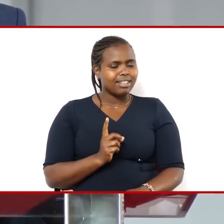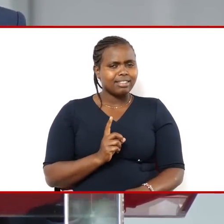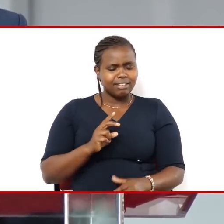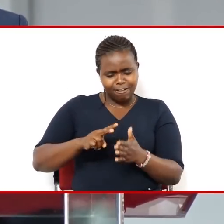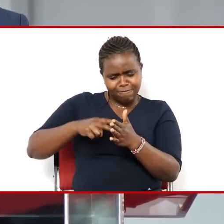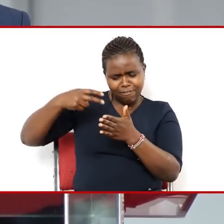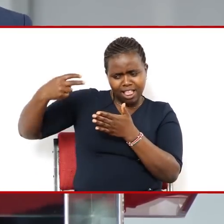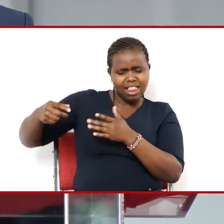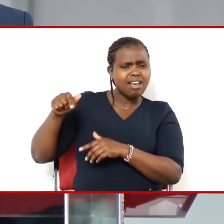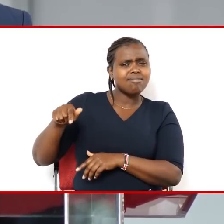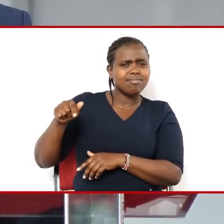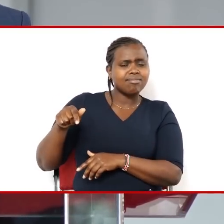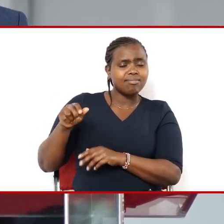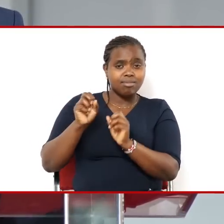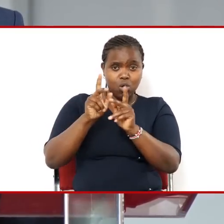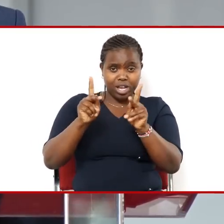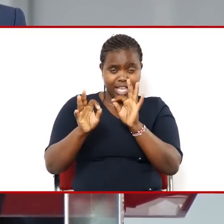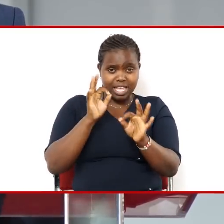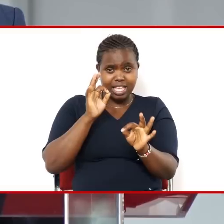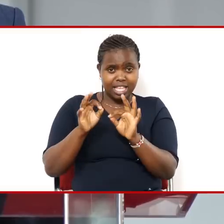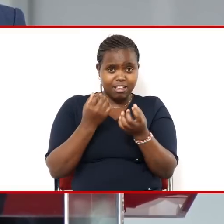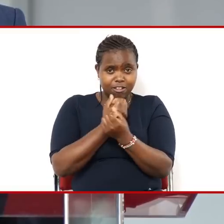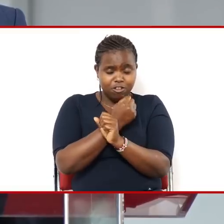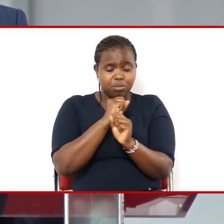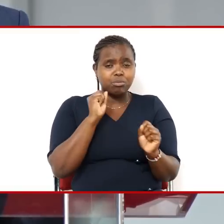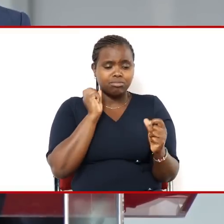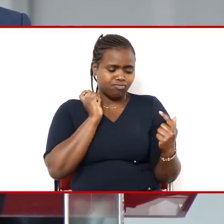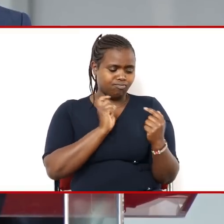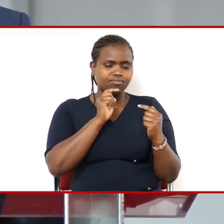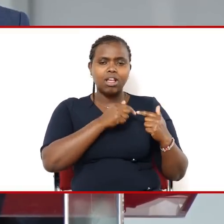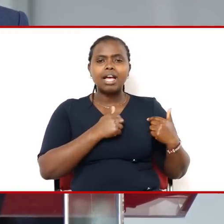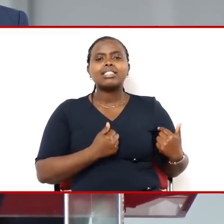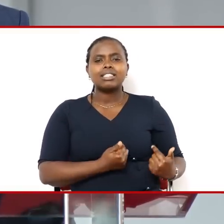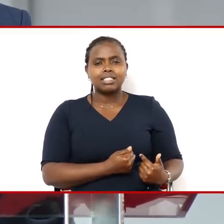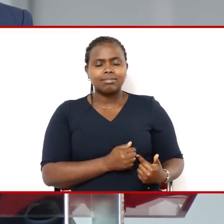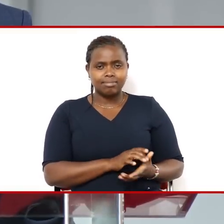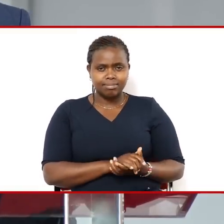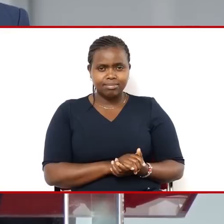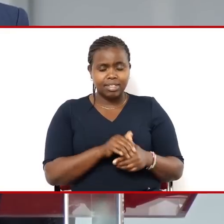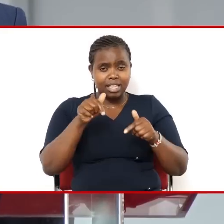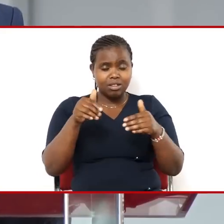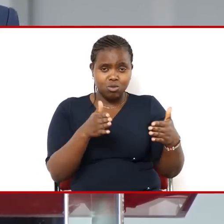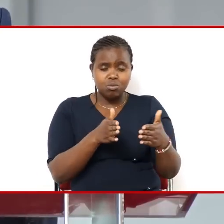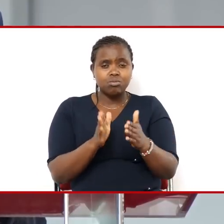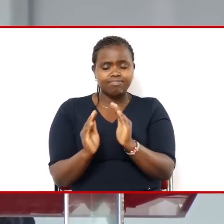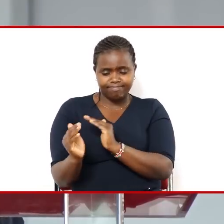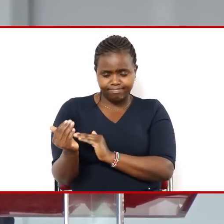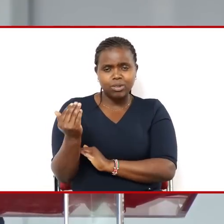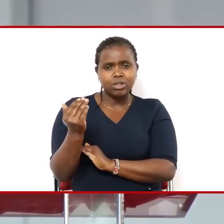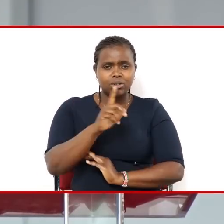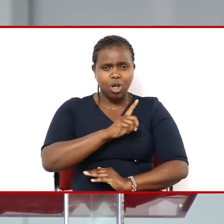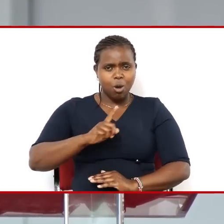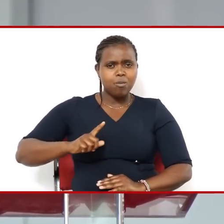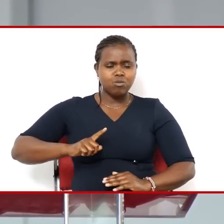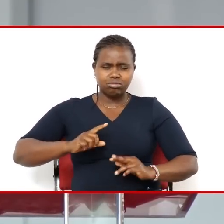And failure is okay if it will not strike our heart. So this morning, the Lord has